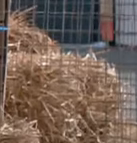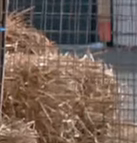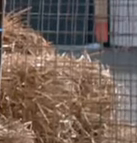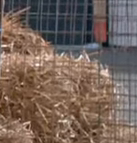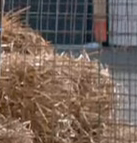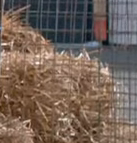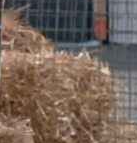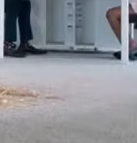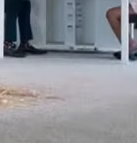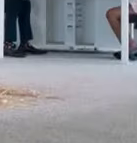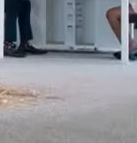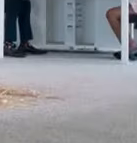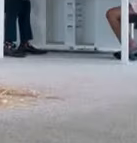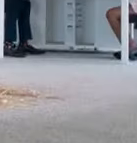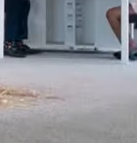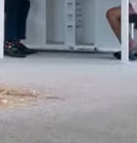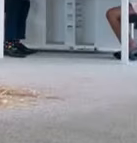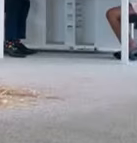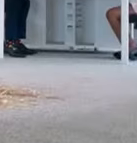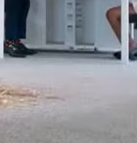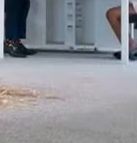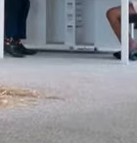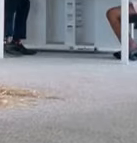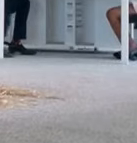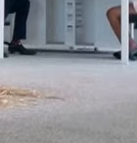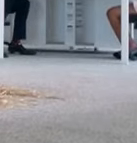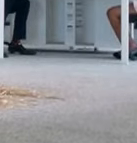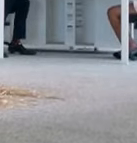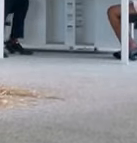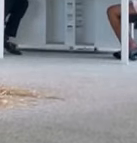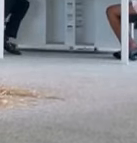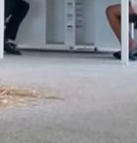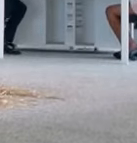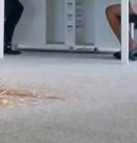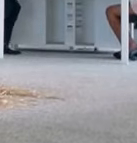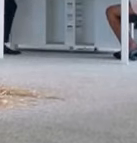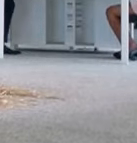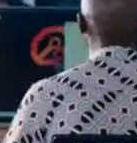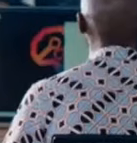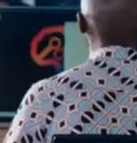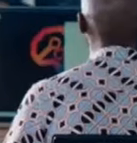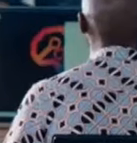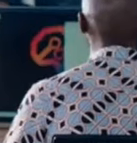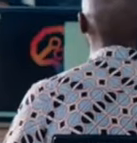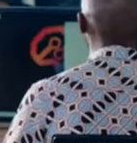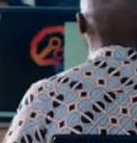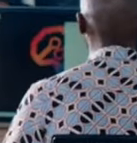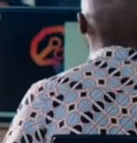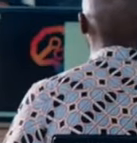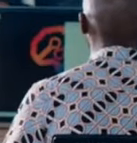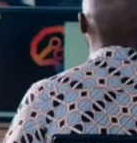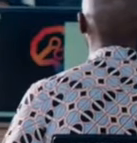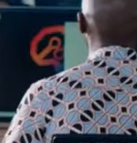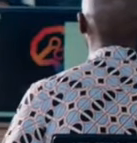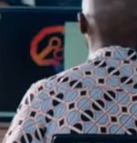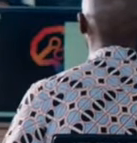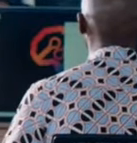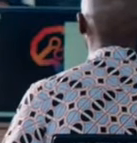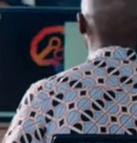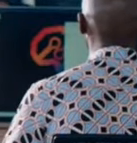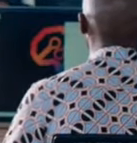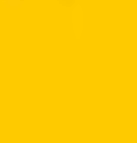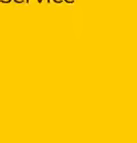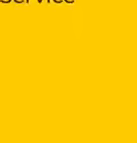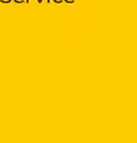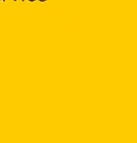Pascal explains that he hired a security goat to protect the data shed. The boss is not so pleased anymore. If